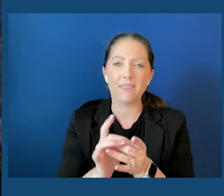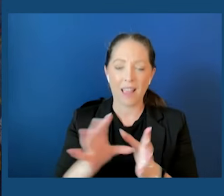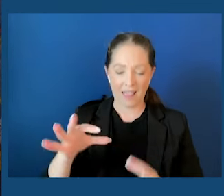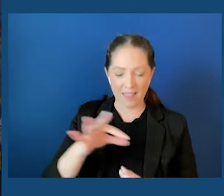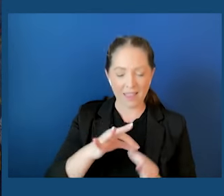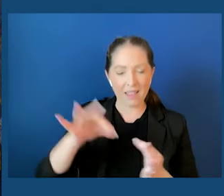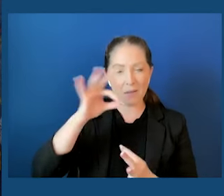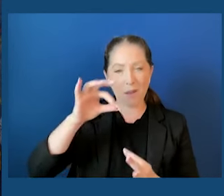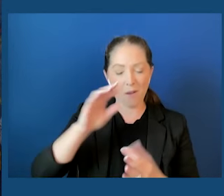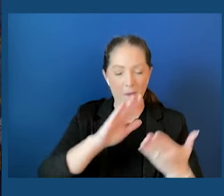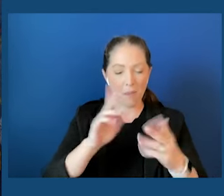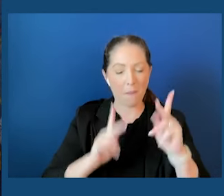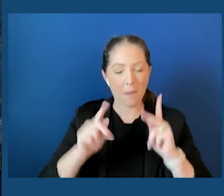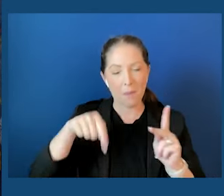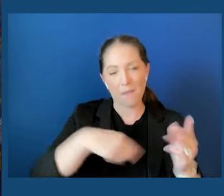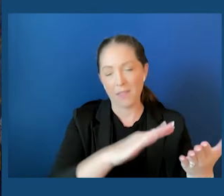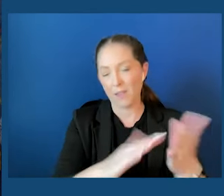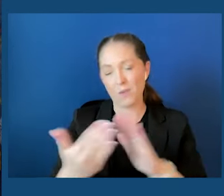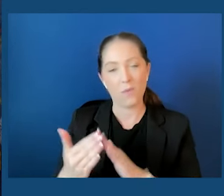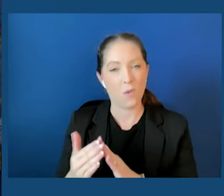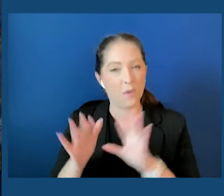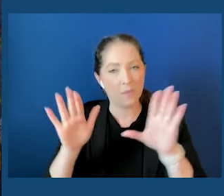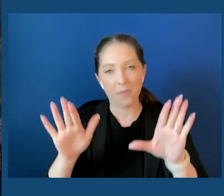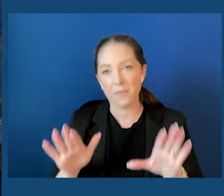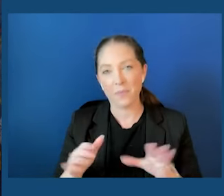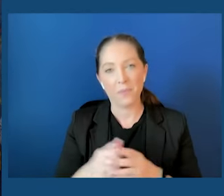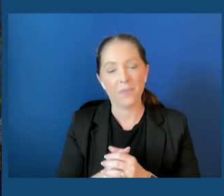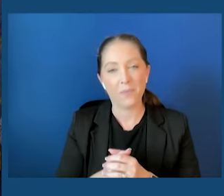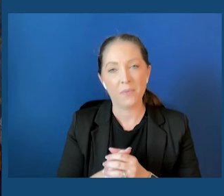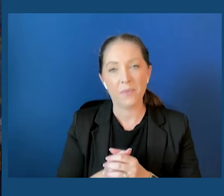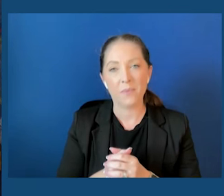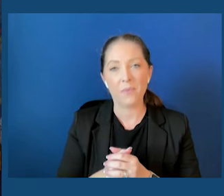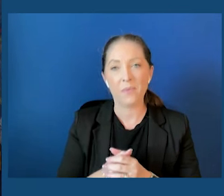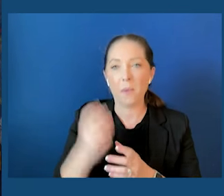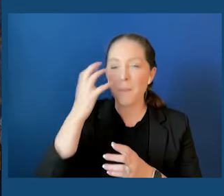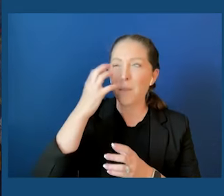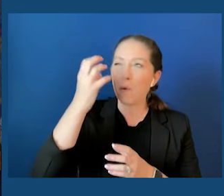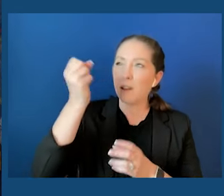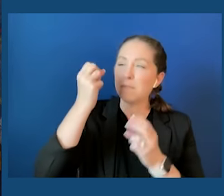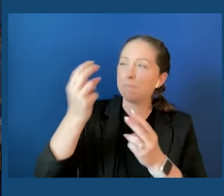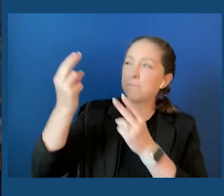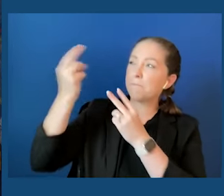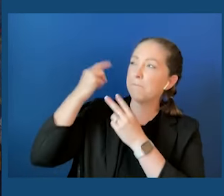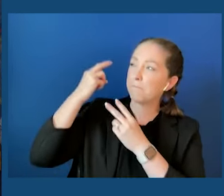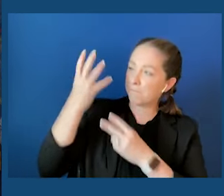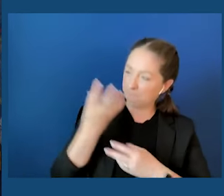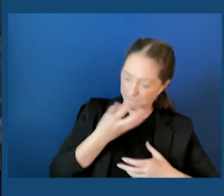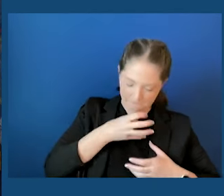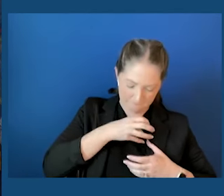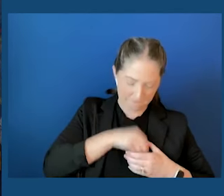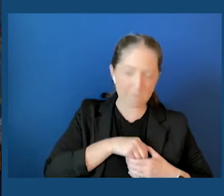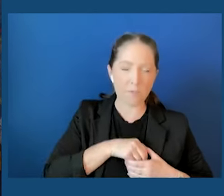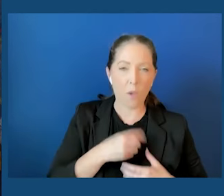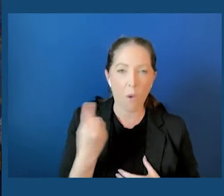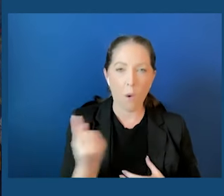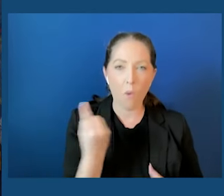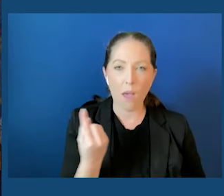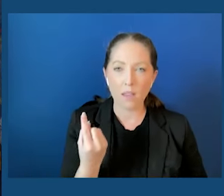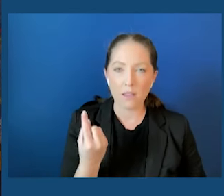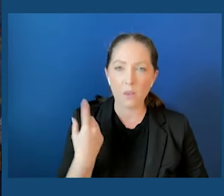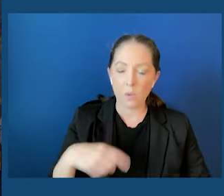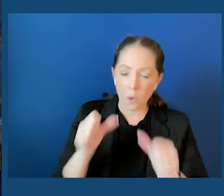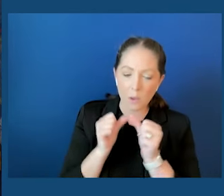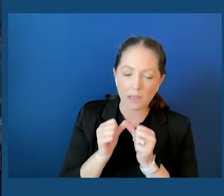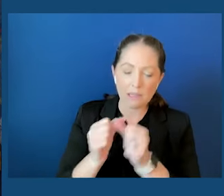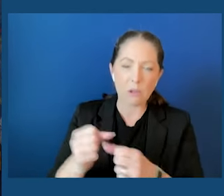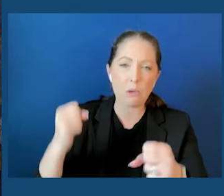community. We'll carry the memory of these victims in our hearts forever. And in their name, we'll continue the fight for racial